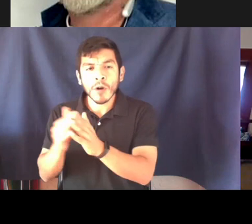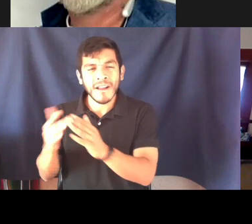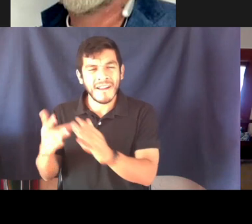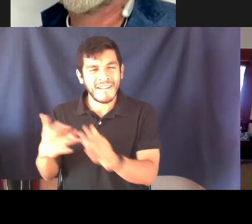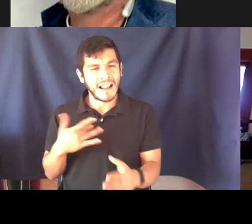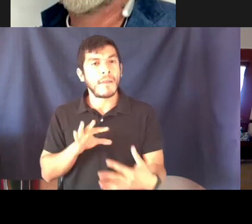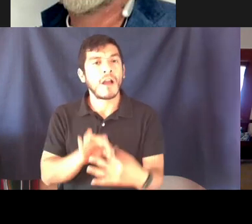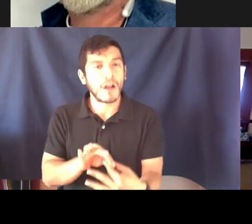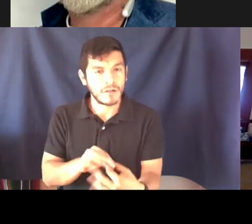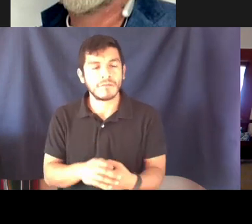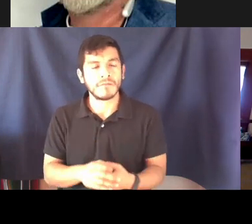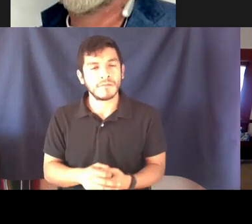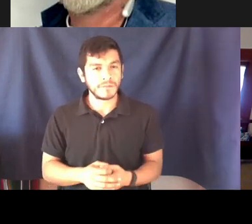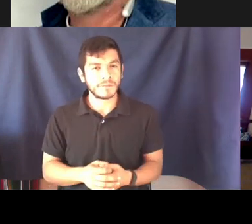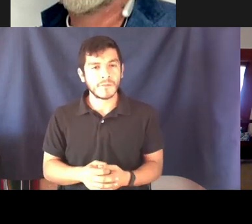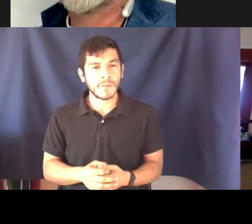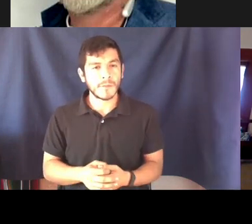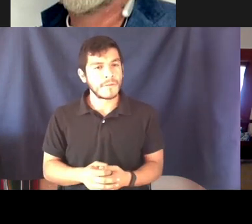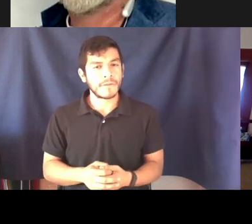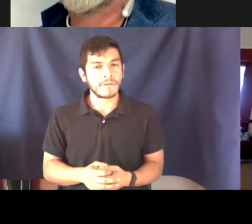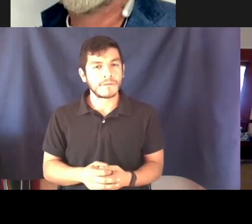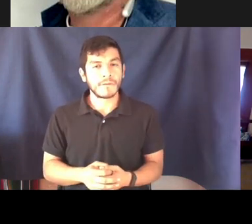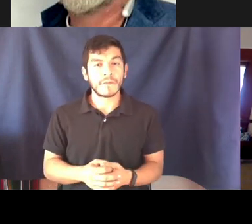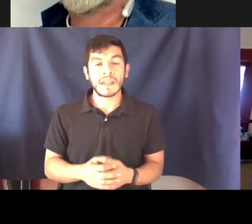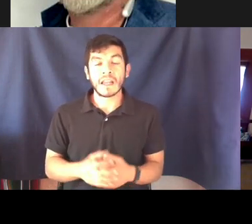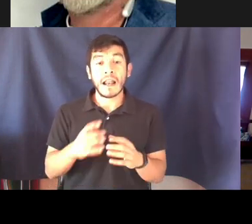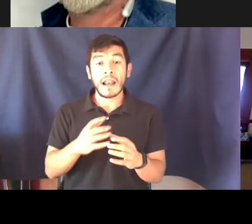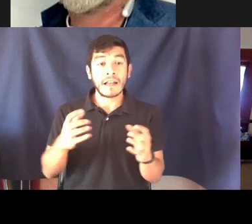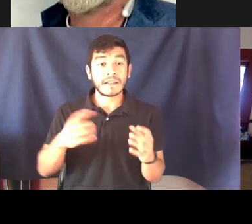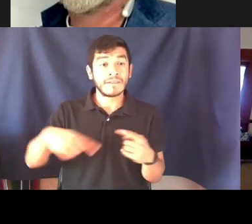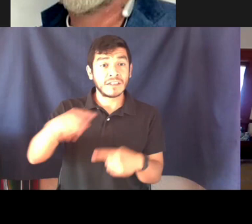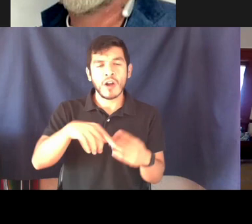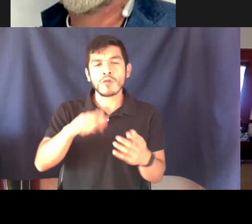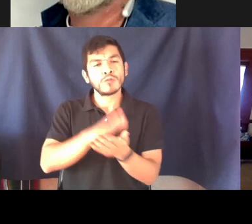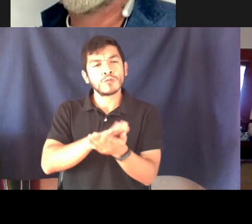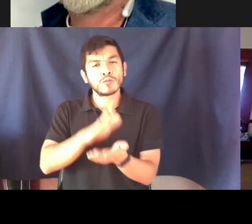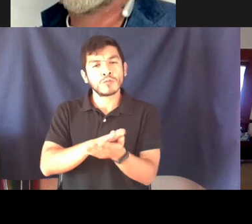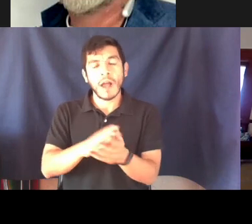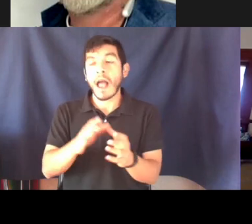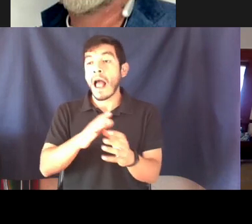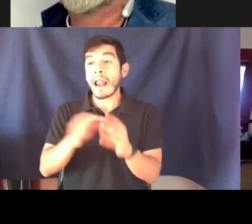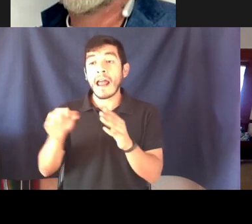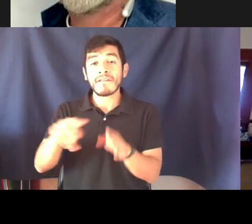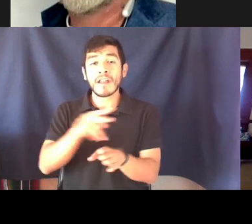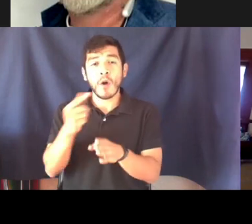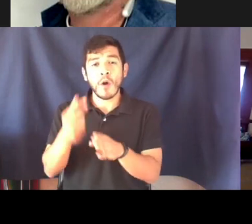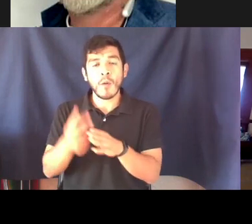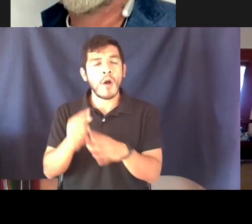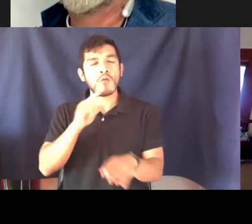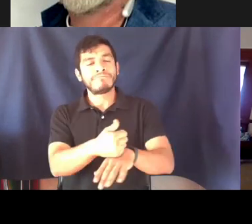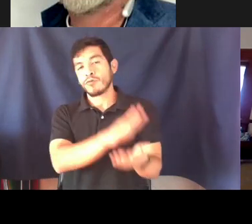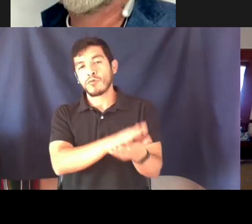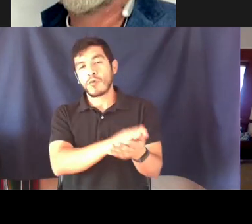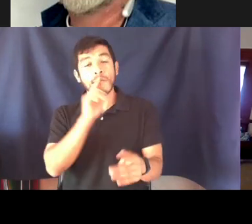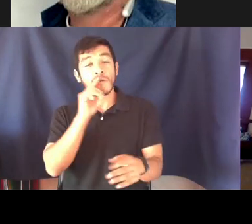lots of it around school. Almost all of these programs were site-based at some level. I think a lot of this group is doing what might be kind of thought of